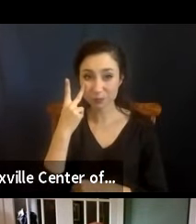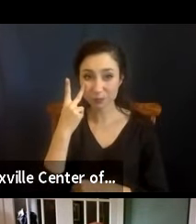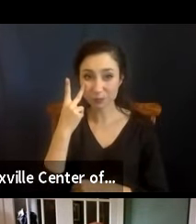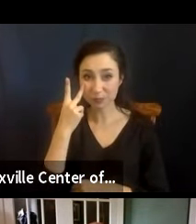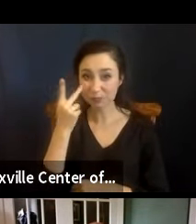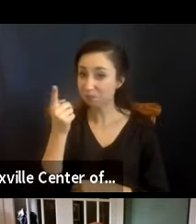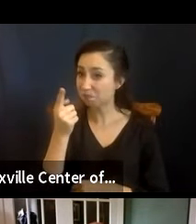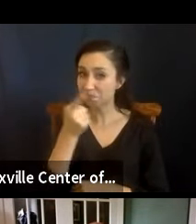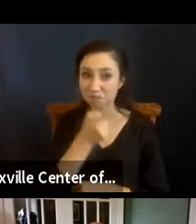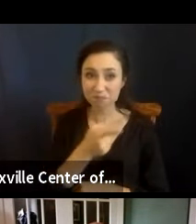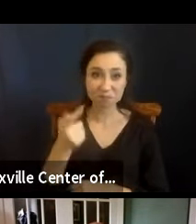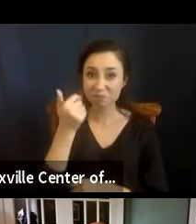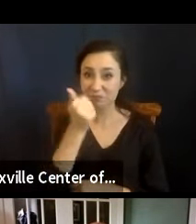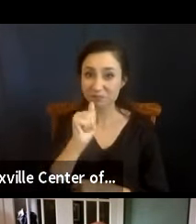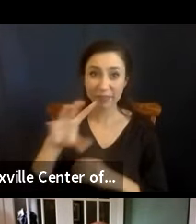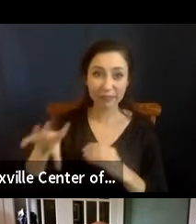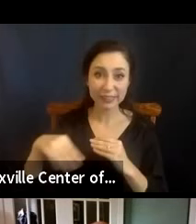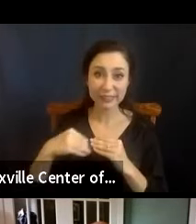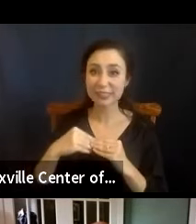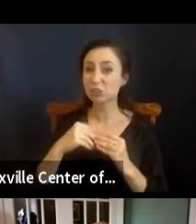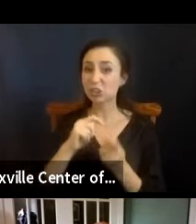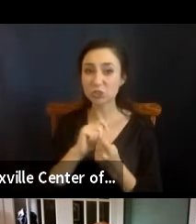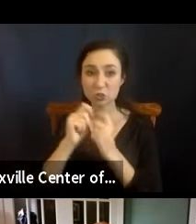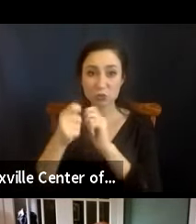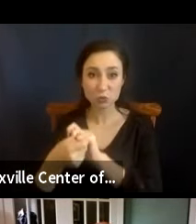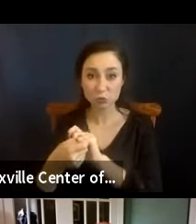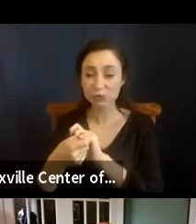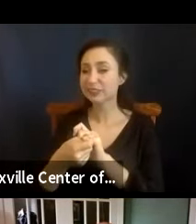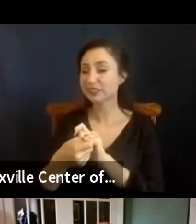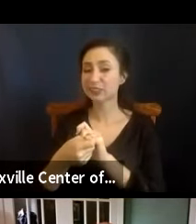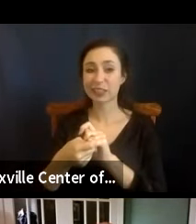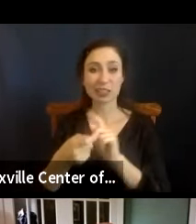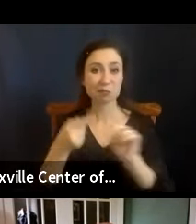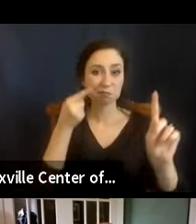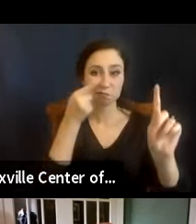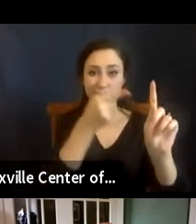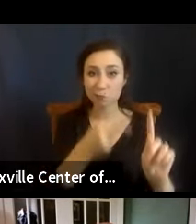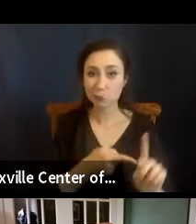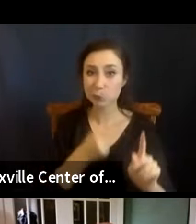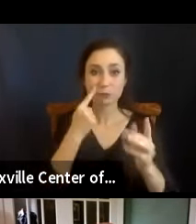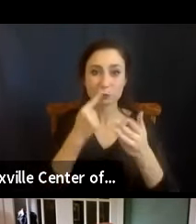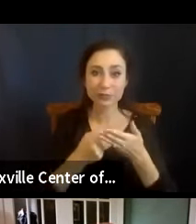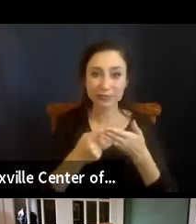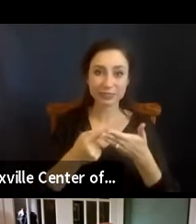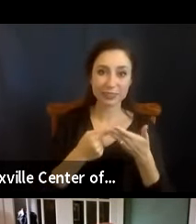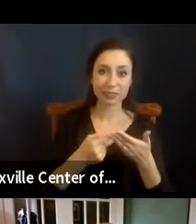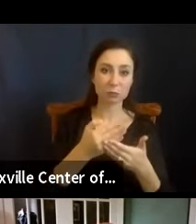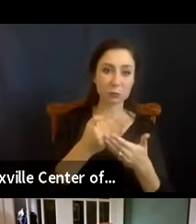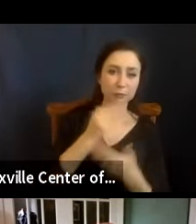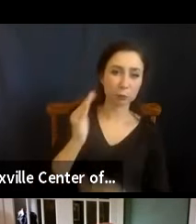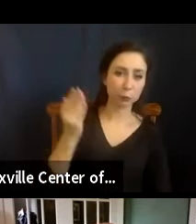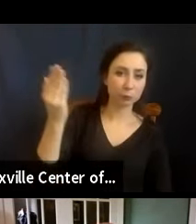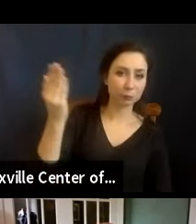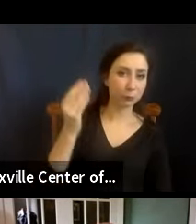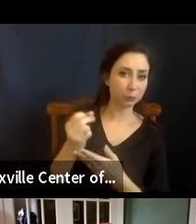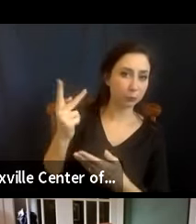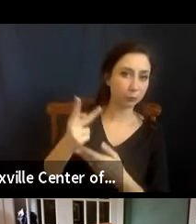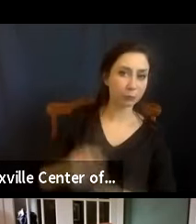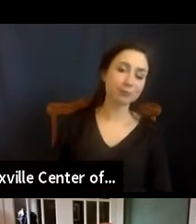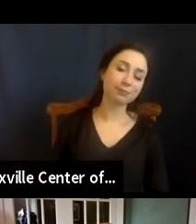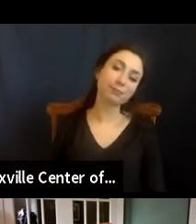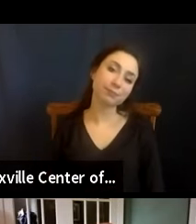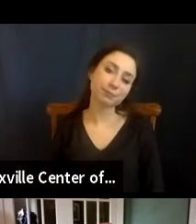there are any additions, corrections, or any points of discussion before we move for approval.